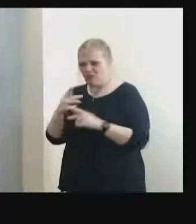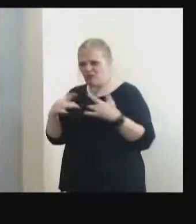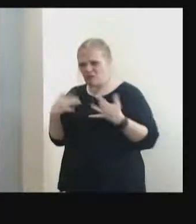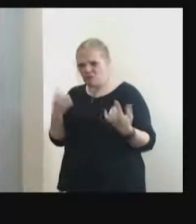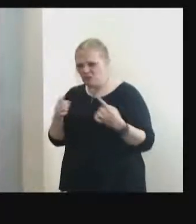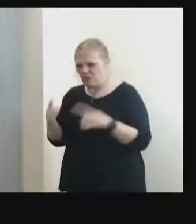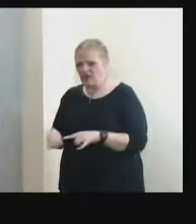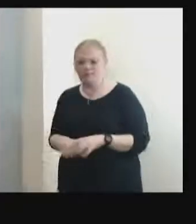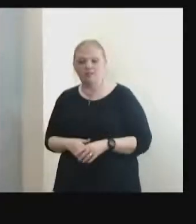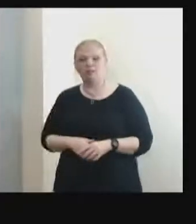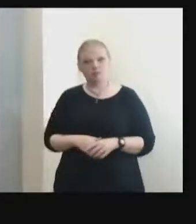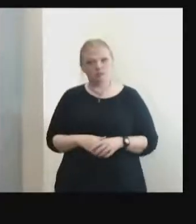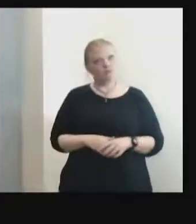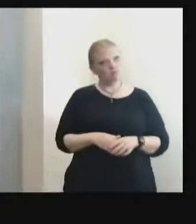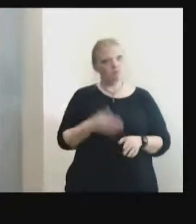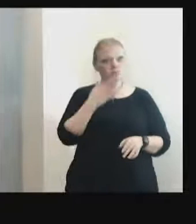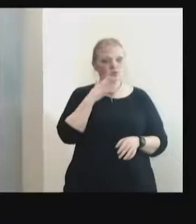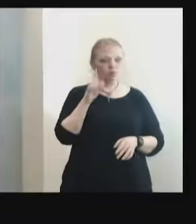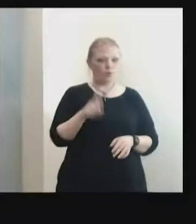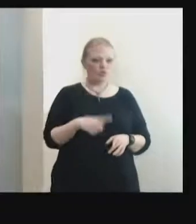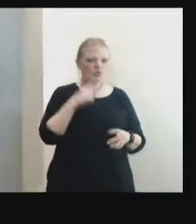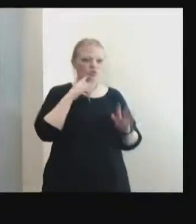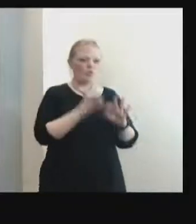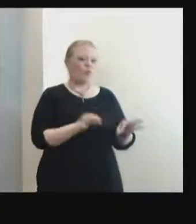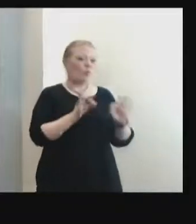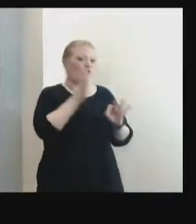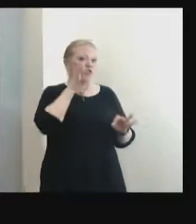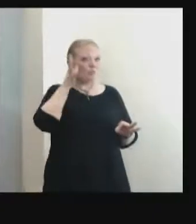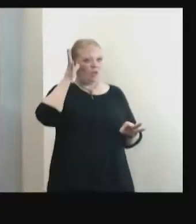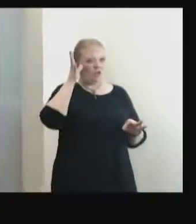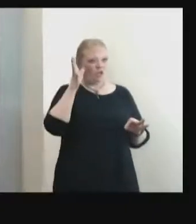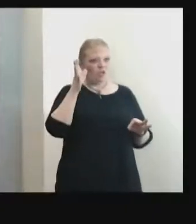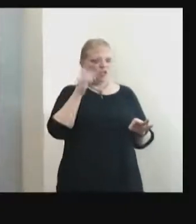on? Well, I think it's important for parents to listen to